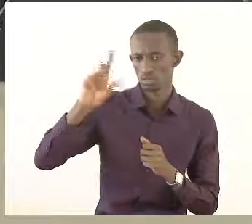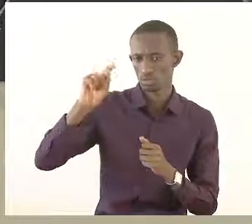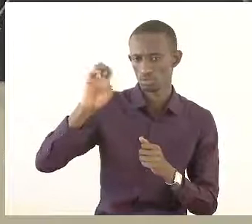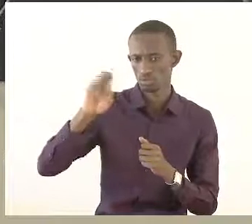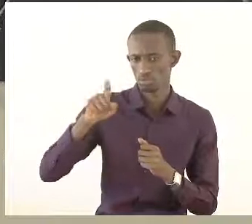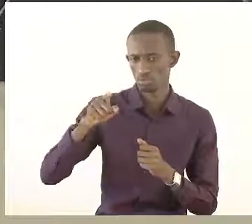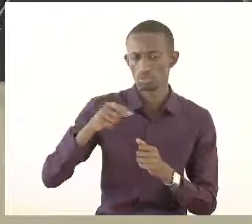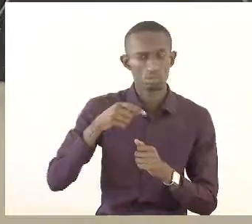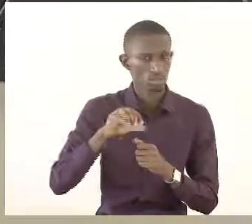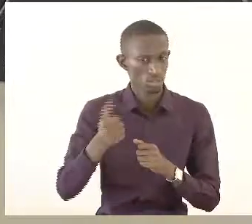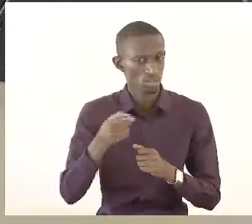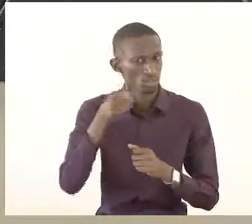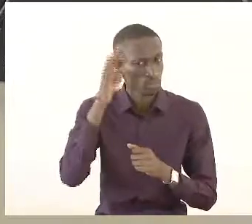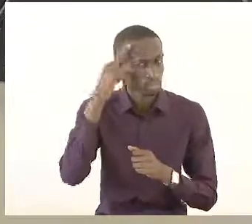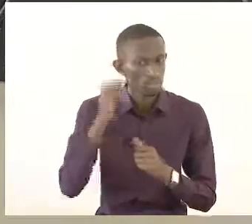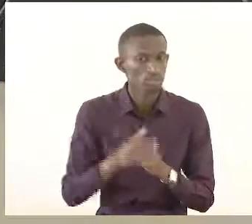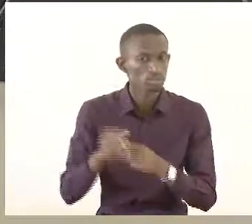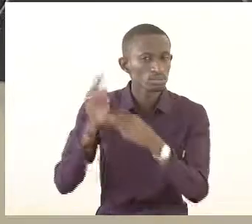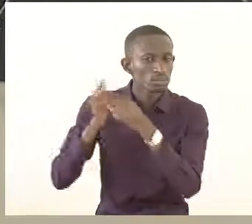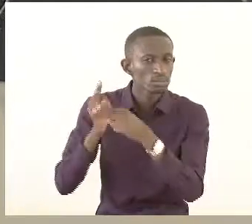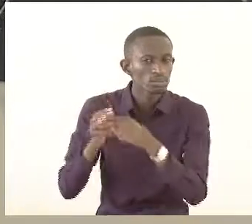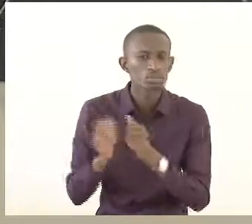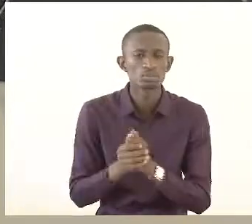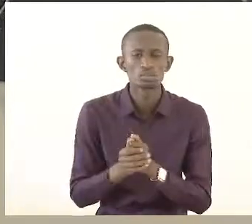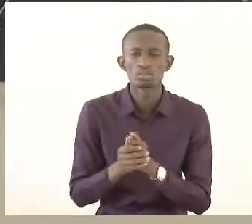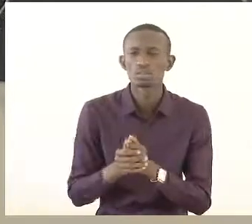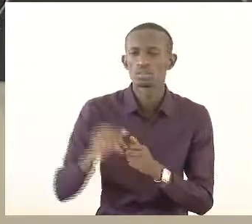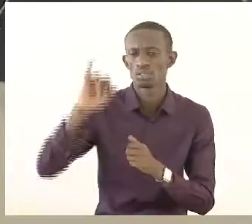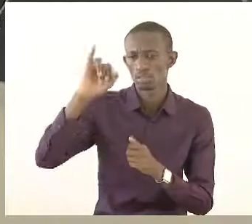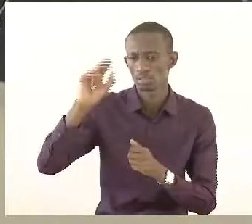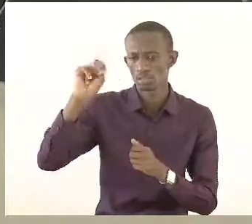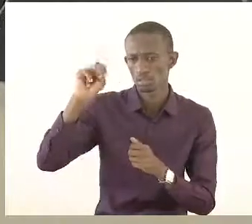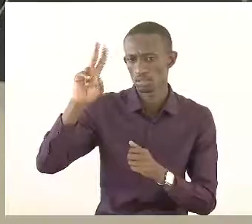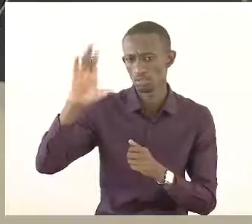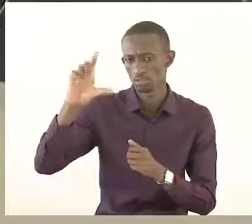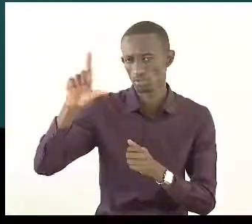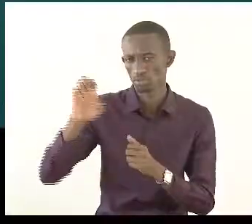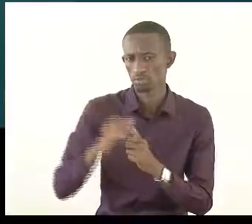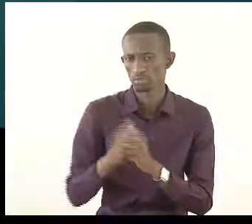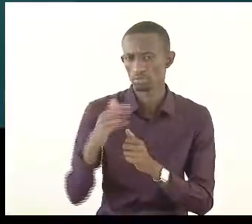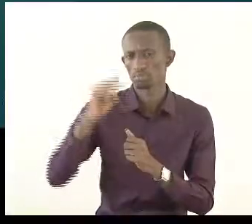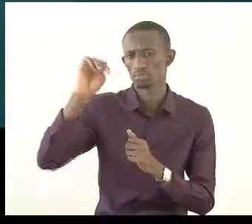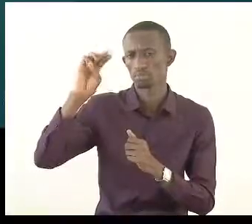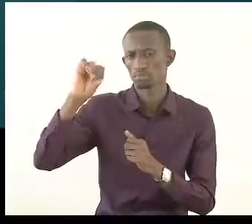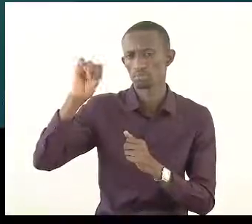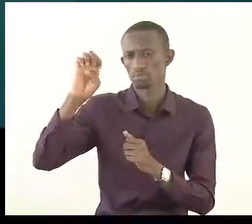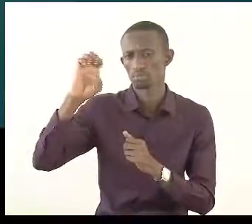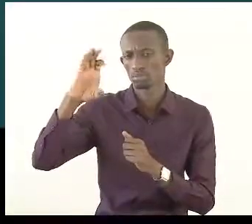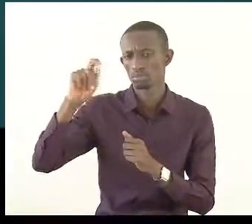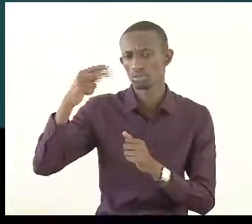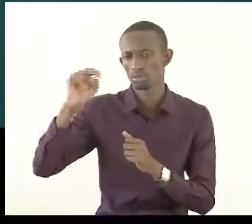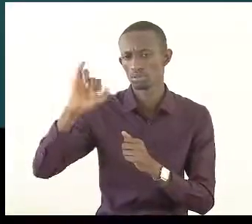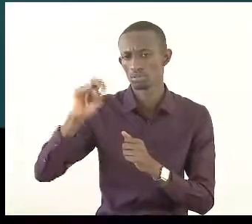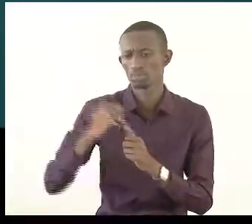also remember the name of the involved mechanism, nucleophilic addition. And we